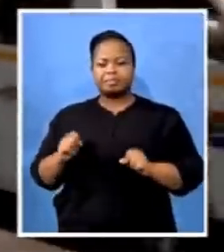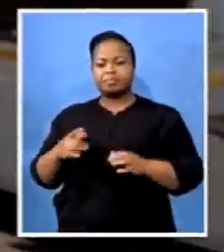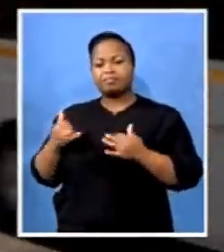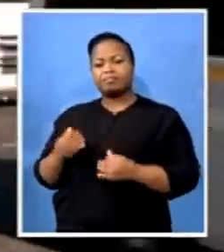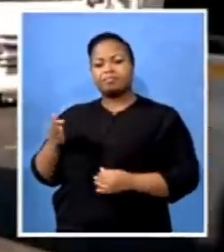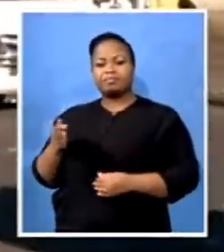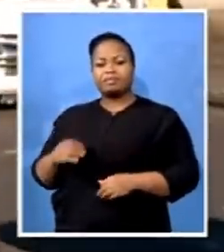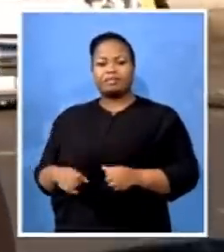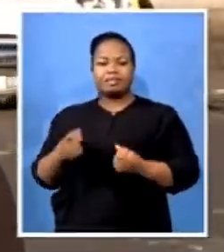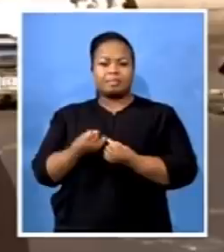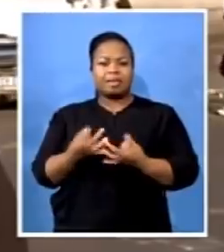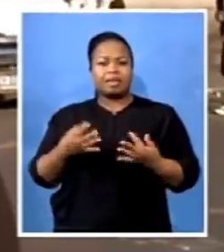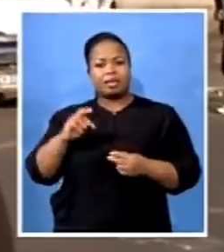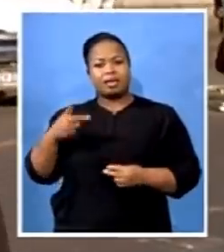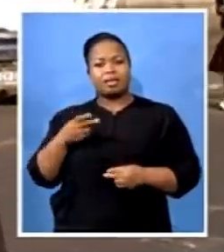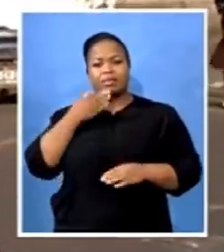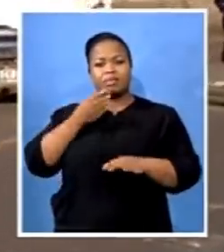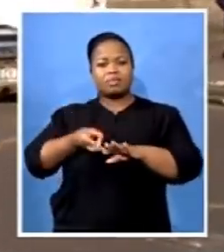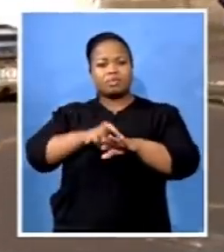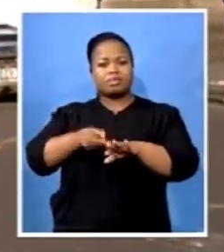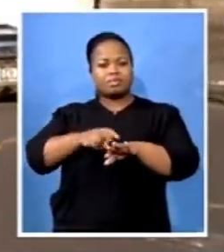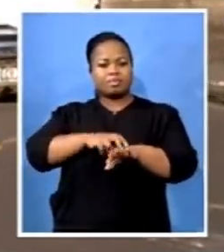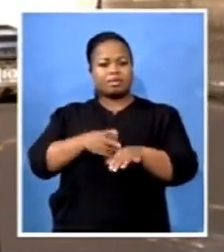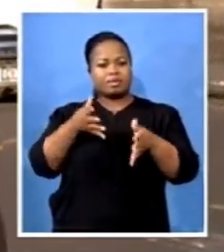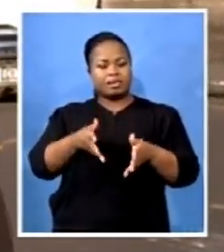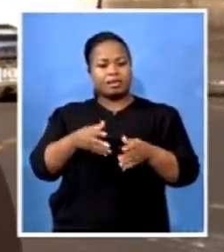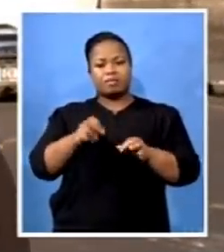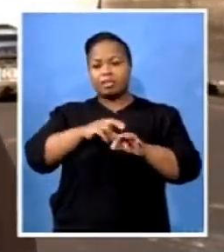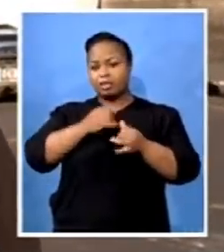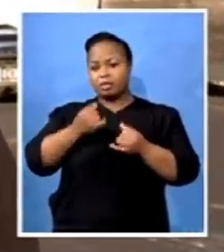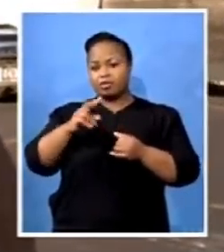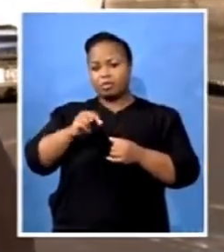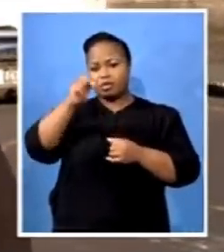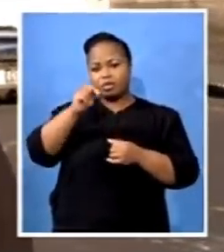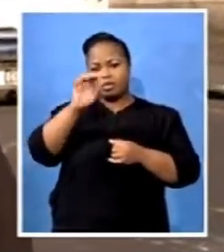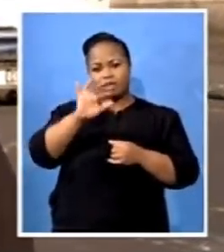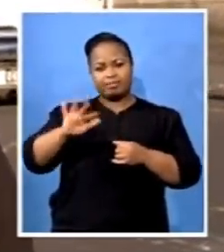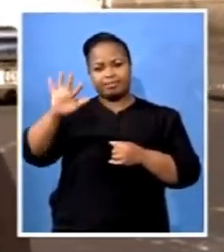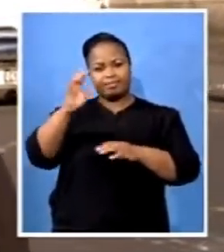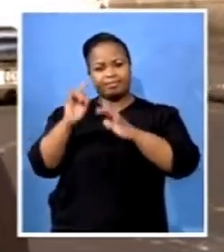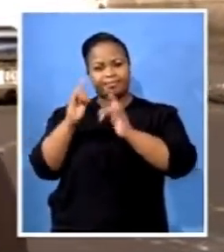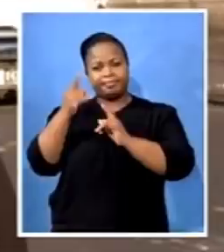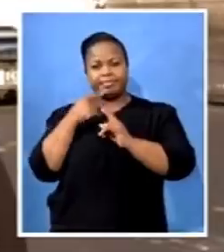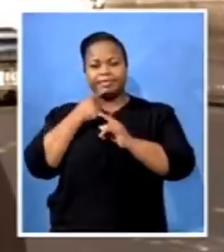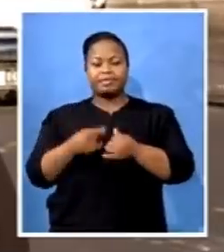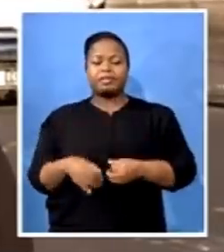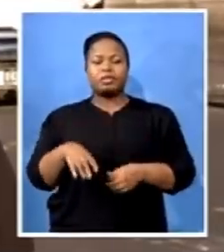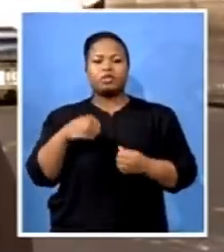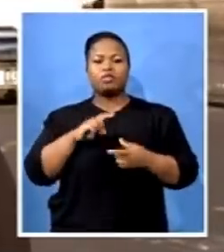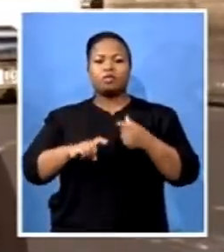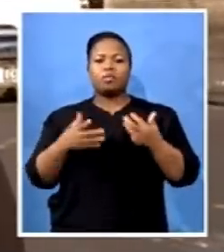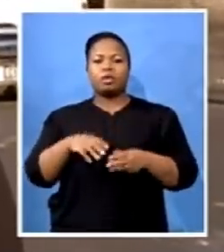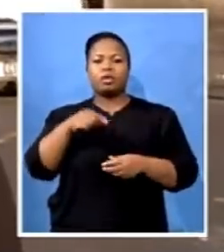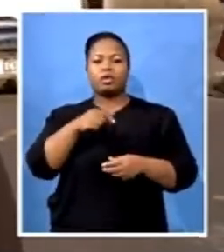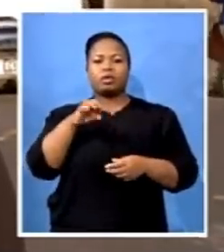come off taxis from the northern suburbs, telling us there that she's come from Goodwood. And we've seen all along Voortrekker Road,